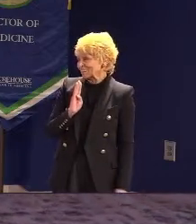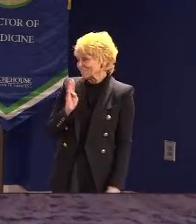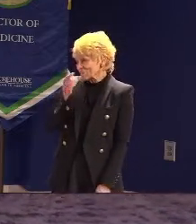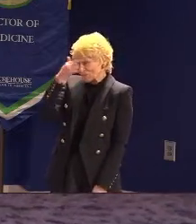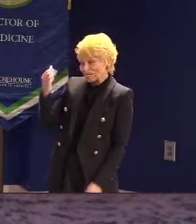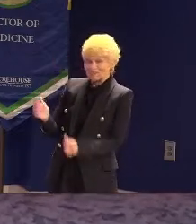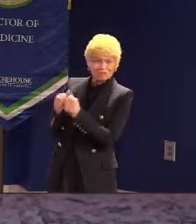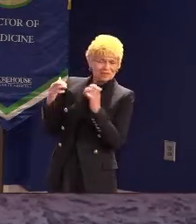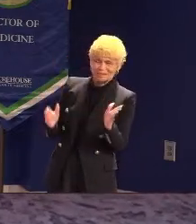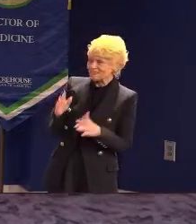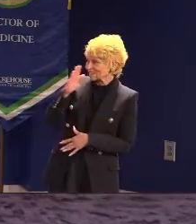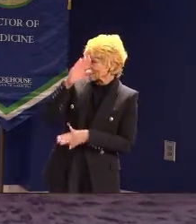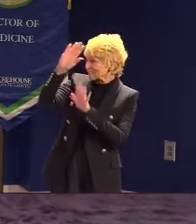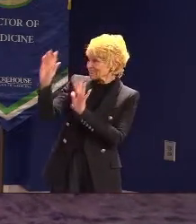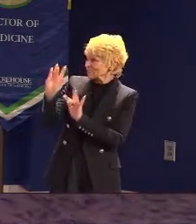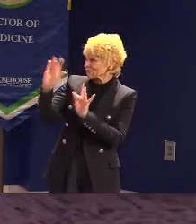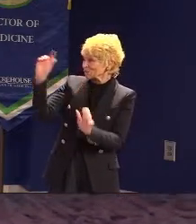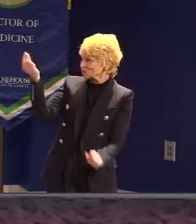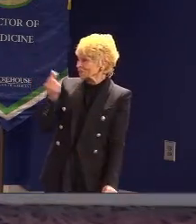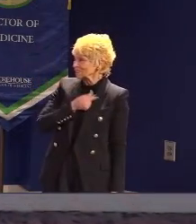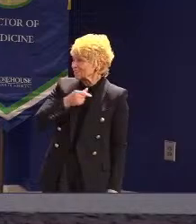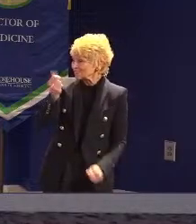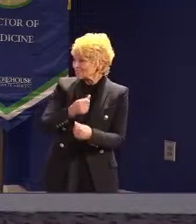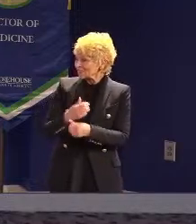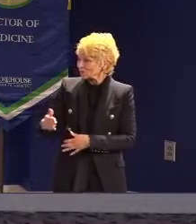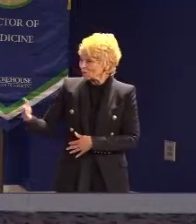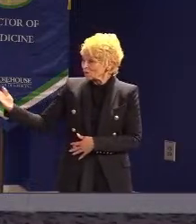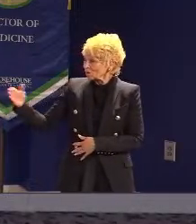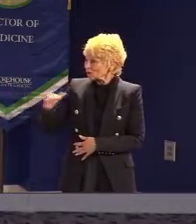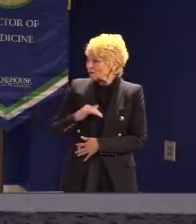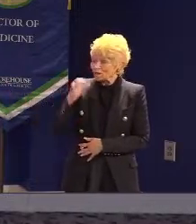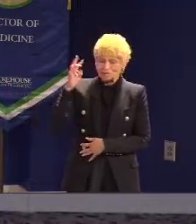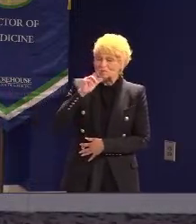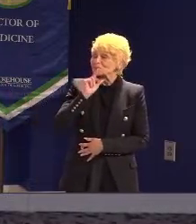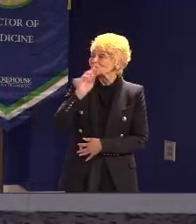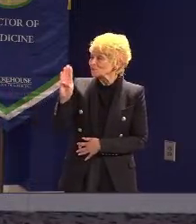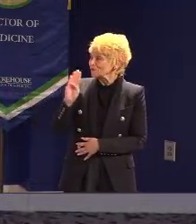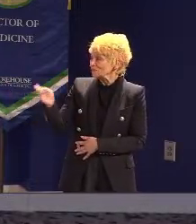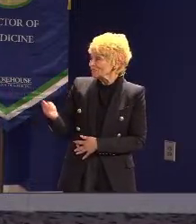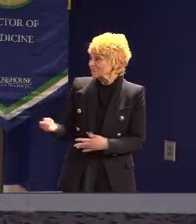him, his mercy, his grace, his everything, I would not be here today.